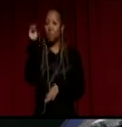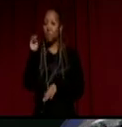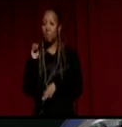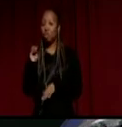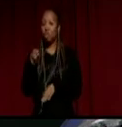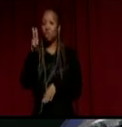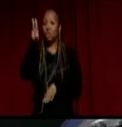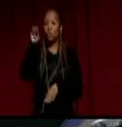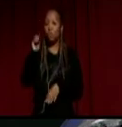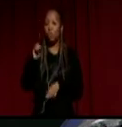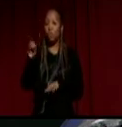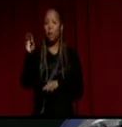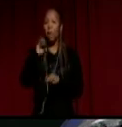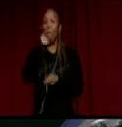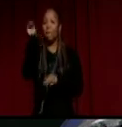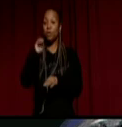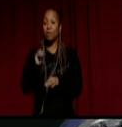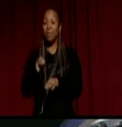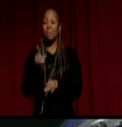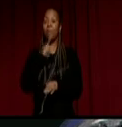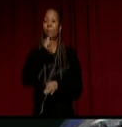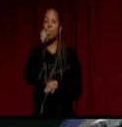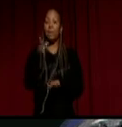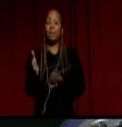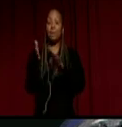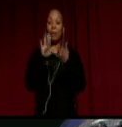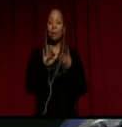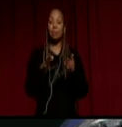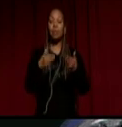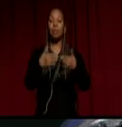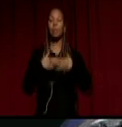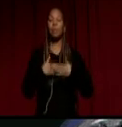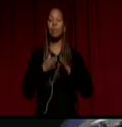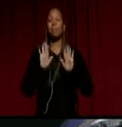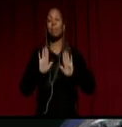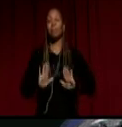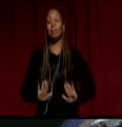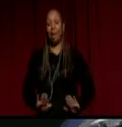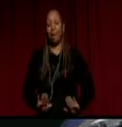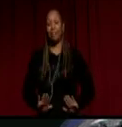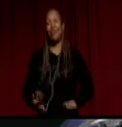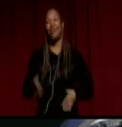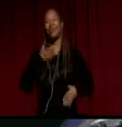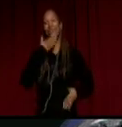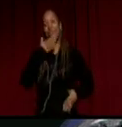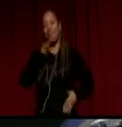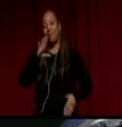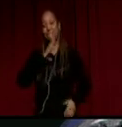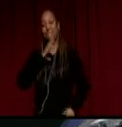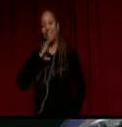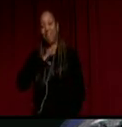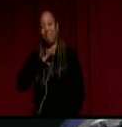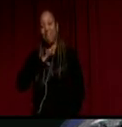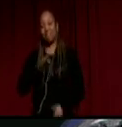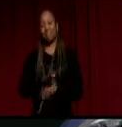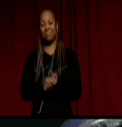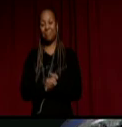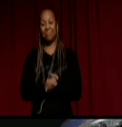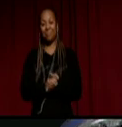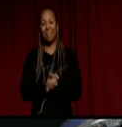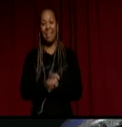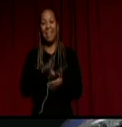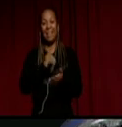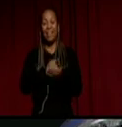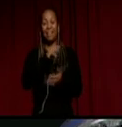the 20% of the people who actually die. So breathe. Take a breath. You're going to be all right. You're going to be just fine.